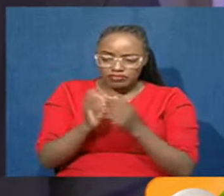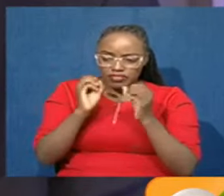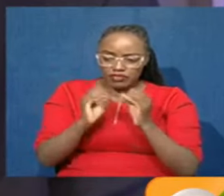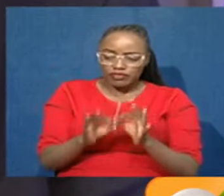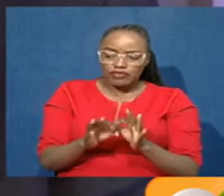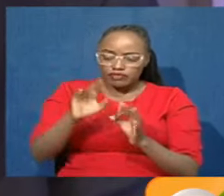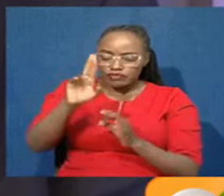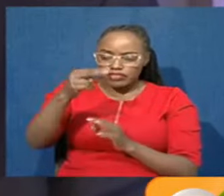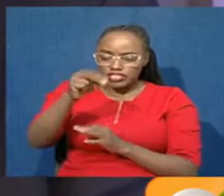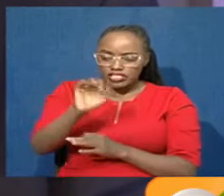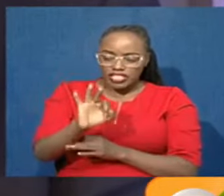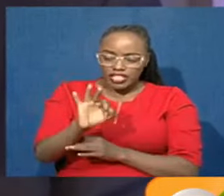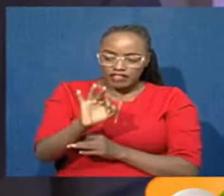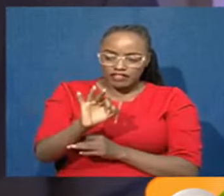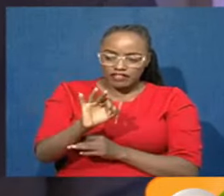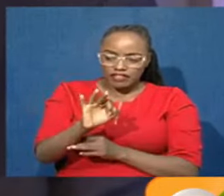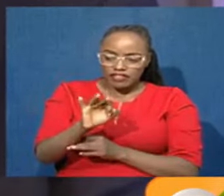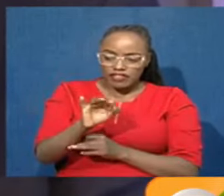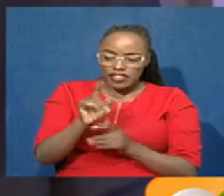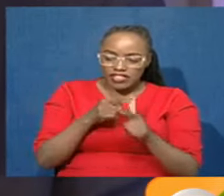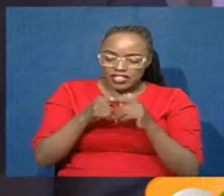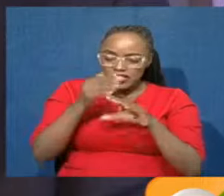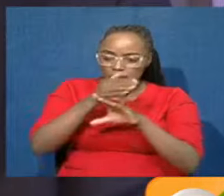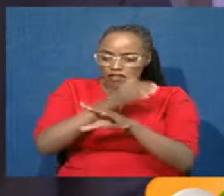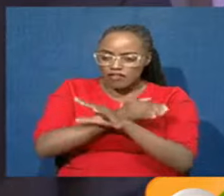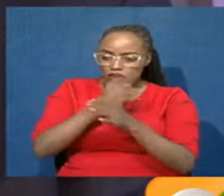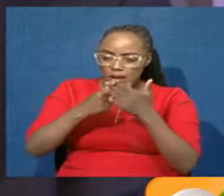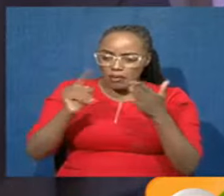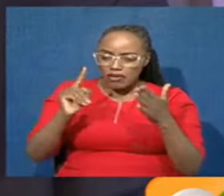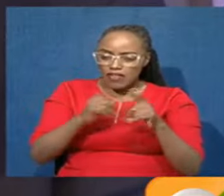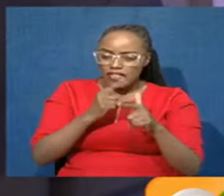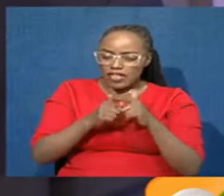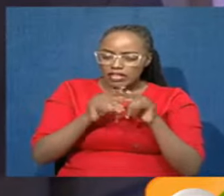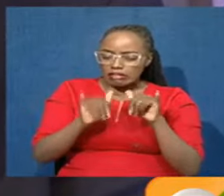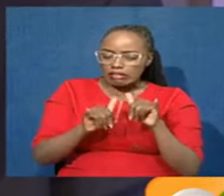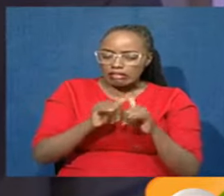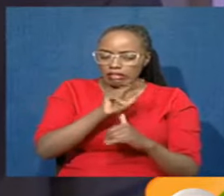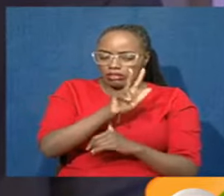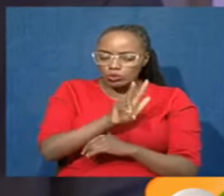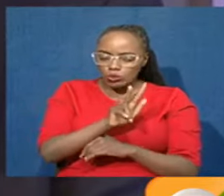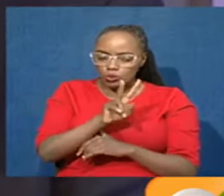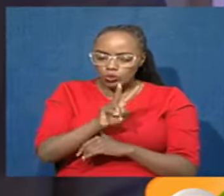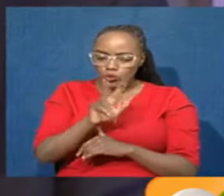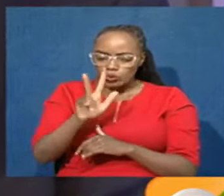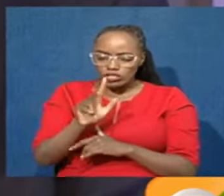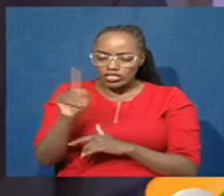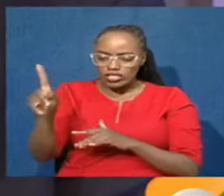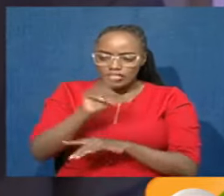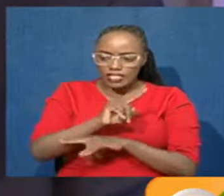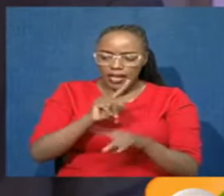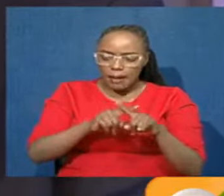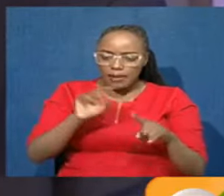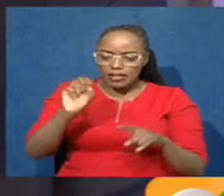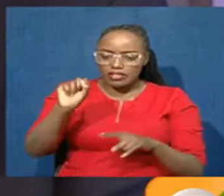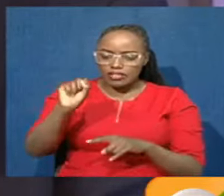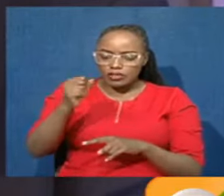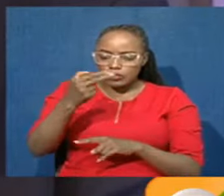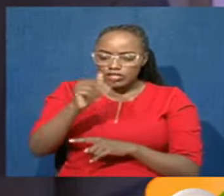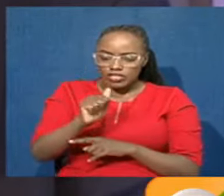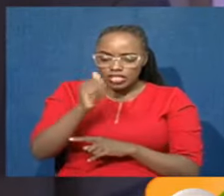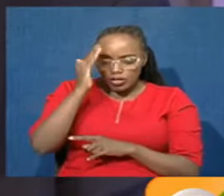unlike NHIF, pre-authorization actually took 2, 3, 4 days. Right. But with SHA, you